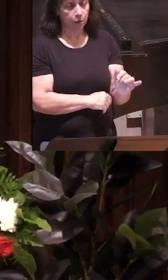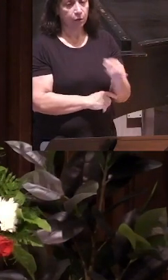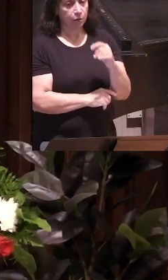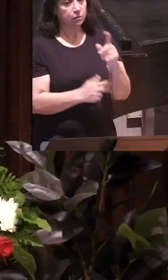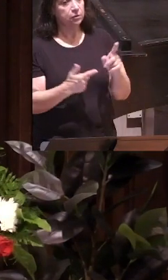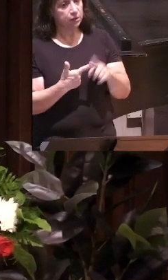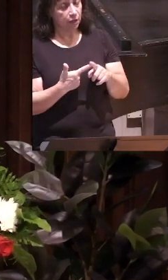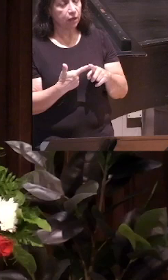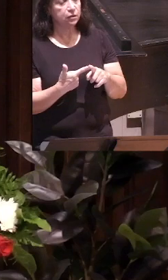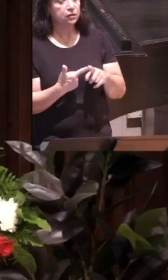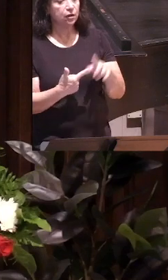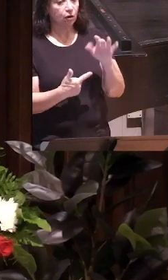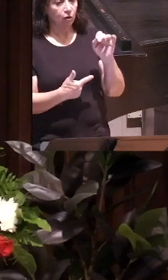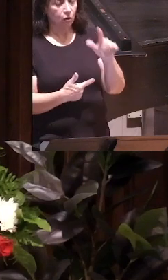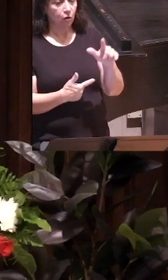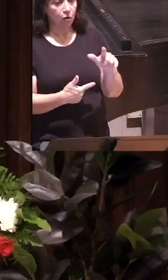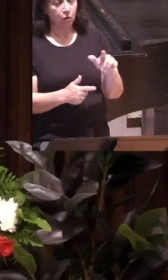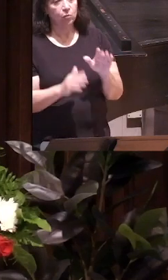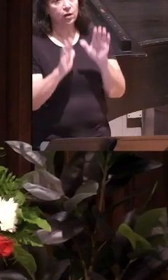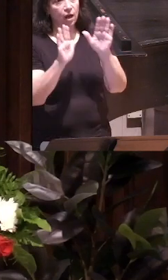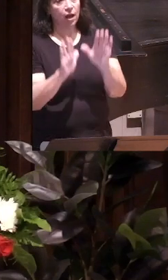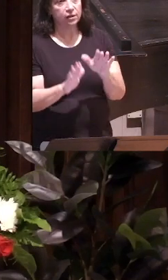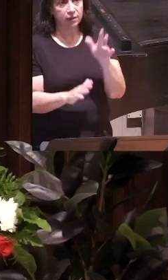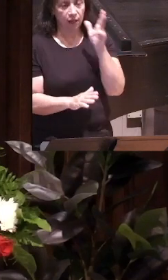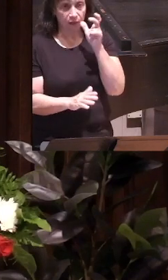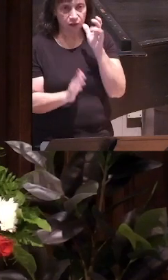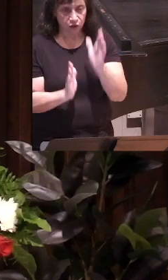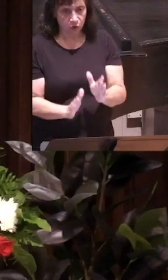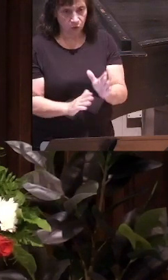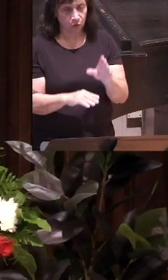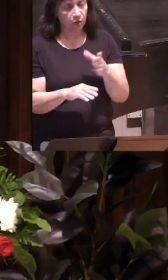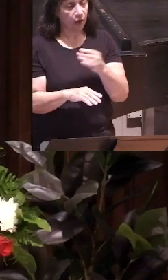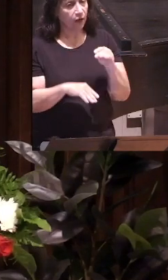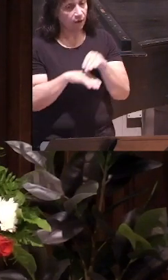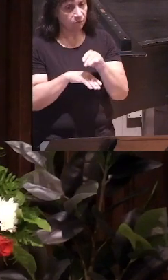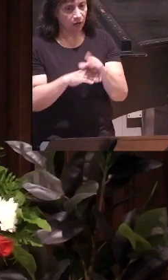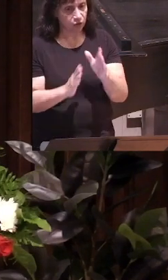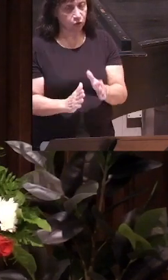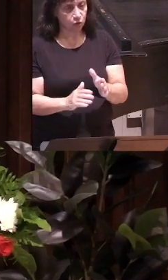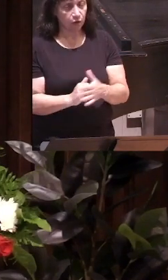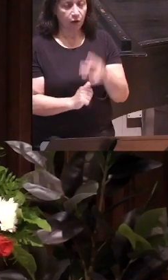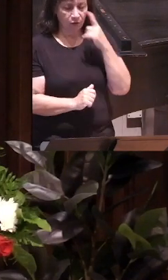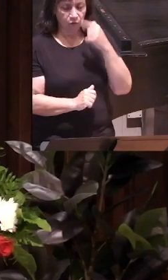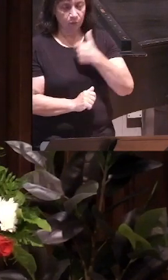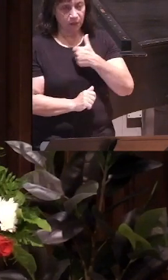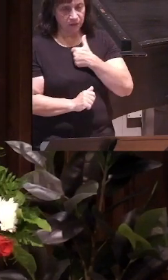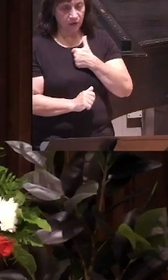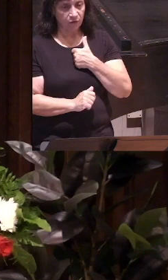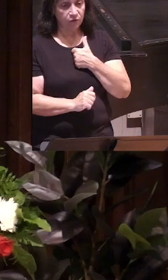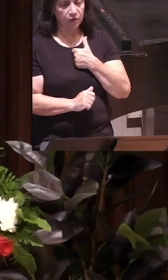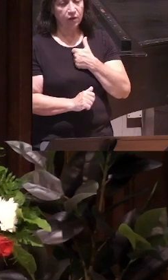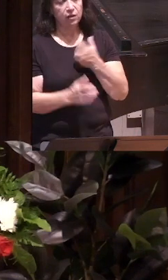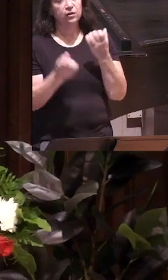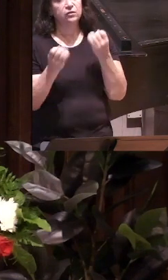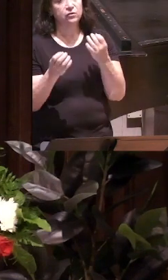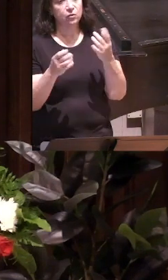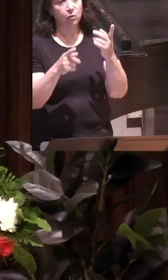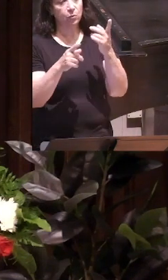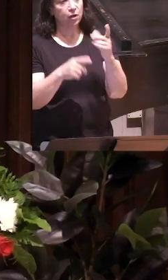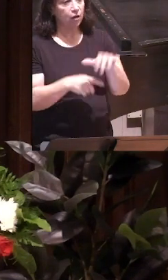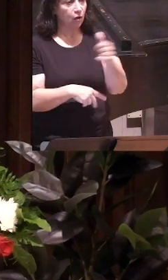Two, Earl was an excellent listener and advisor for me and so many